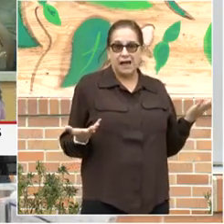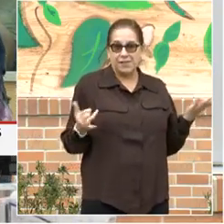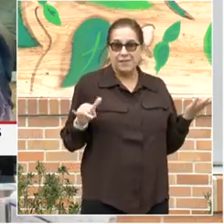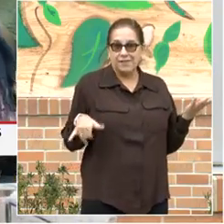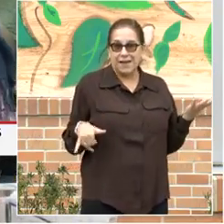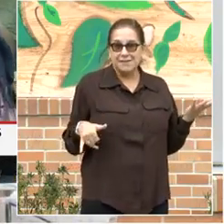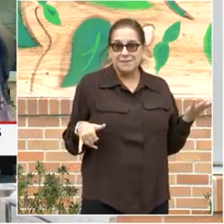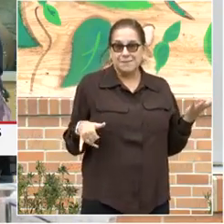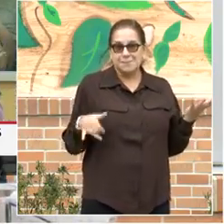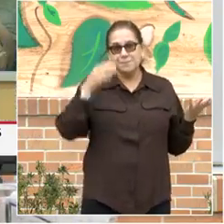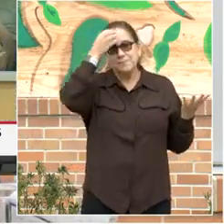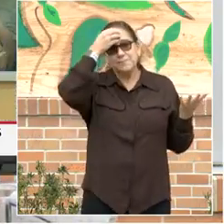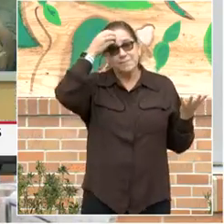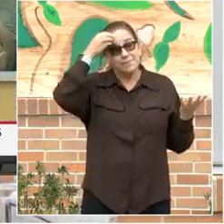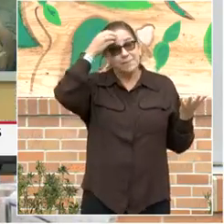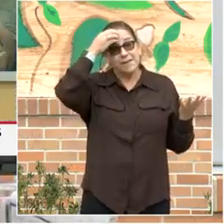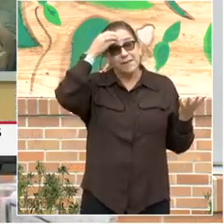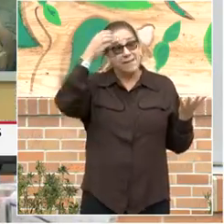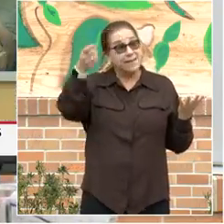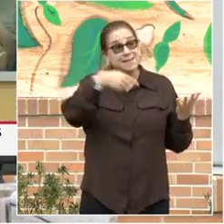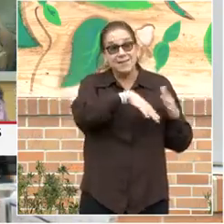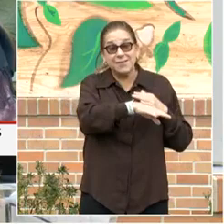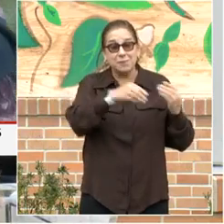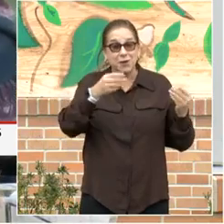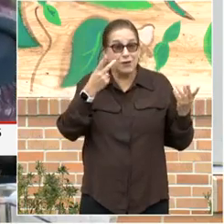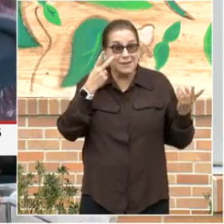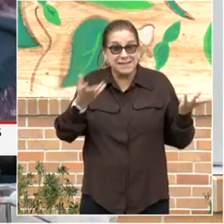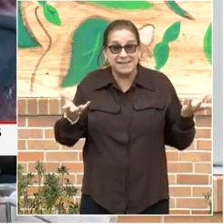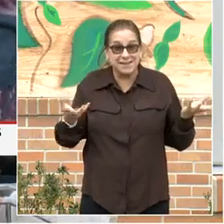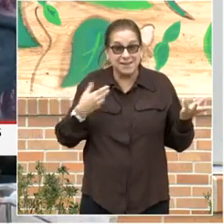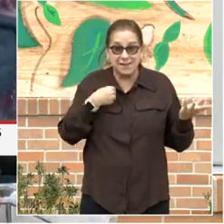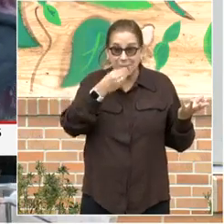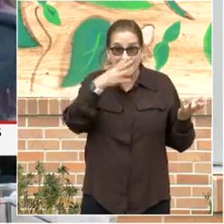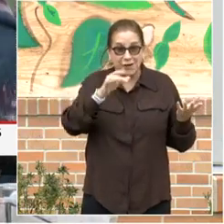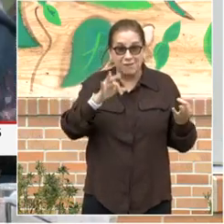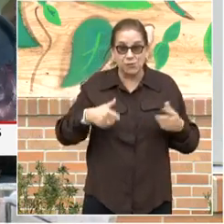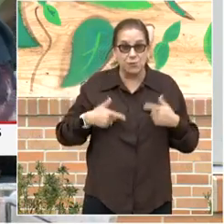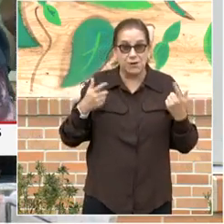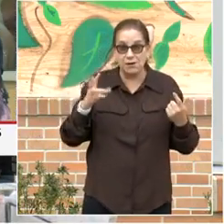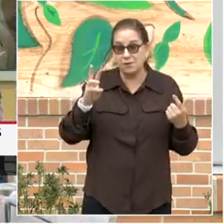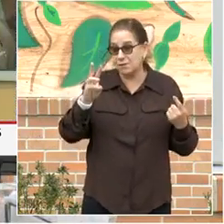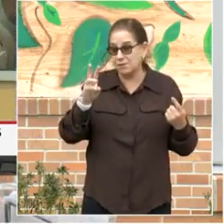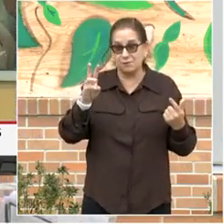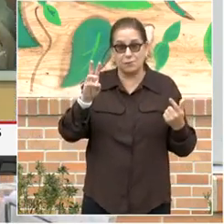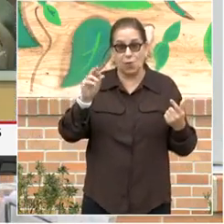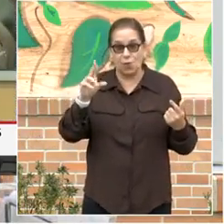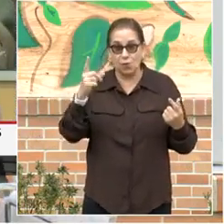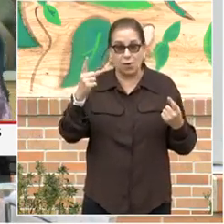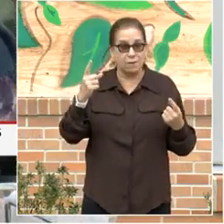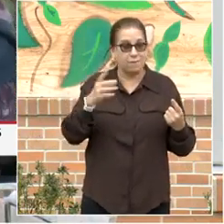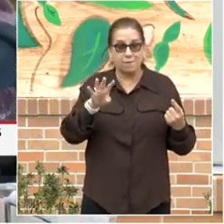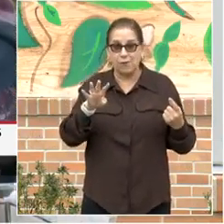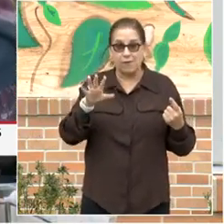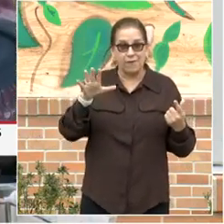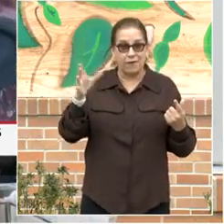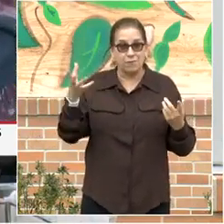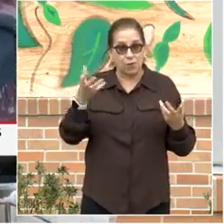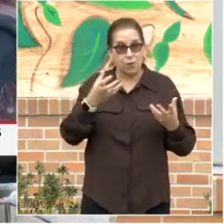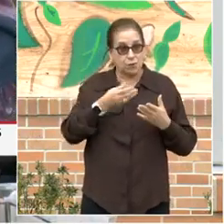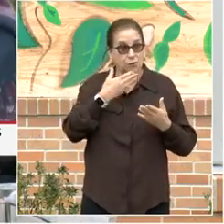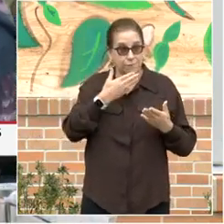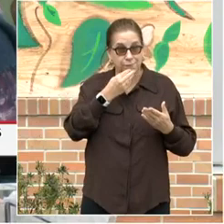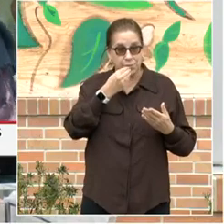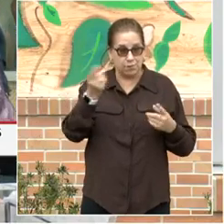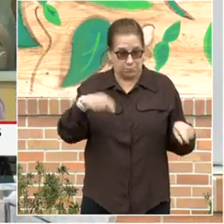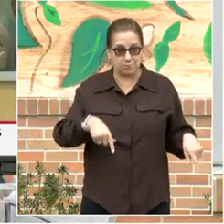better. You're going to get in this market and you're going to see, I don't care if you live in Ward 1, Ward 8, Ward 4, Ward 5, you want good food.